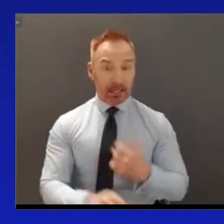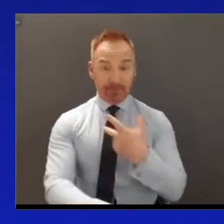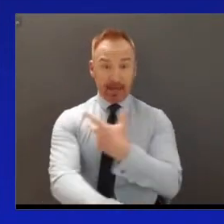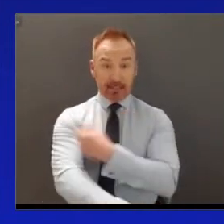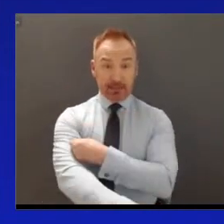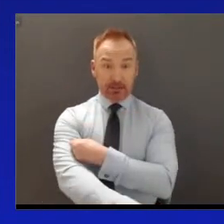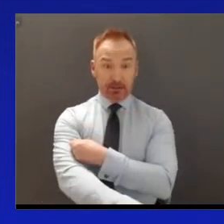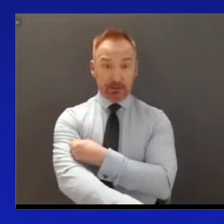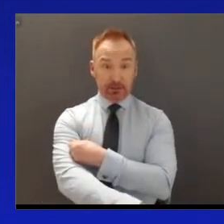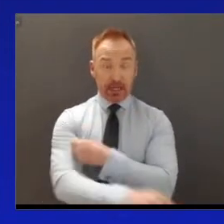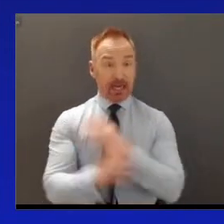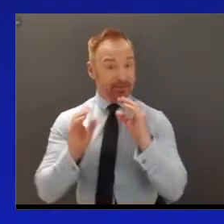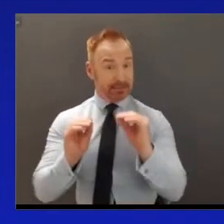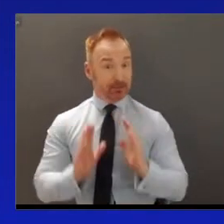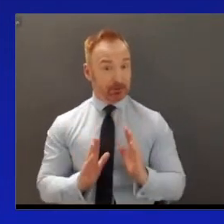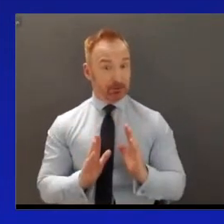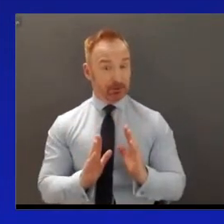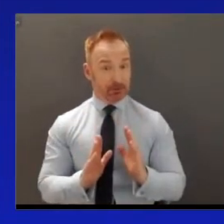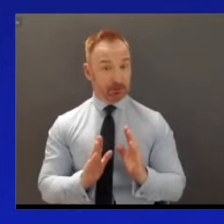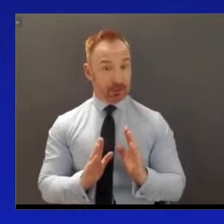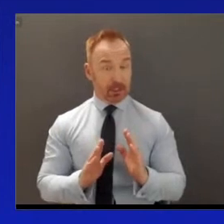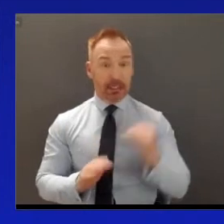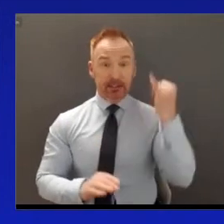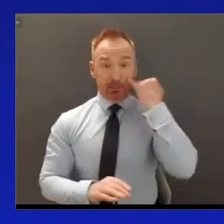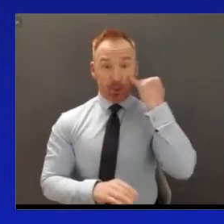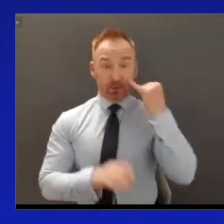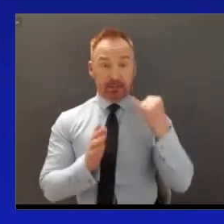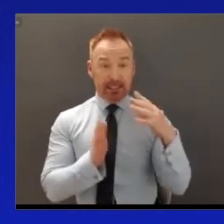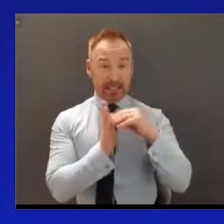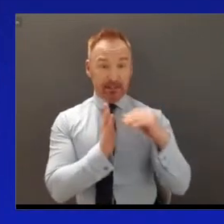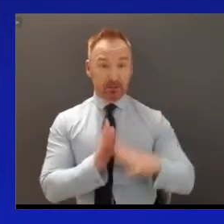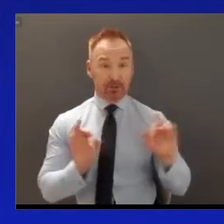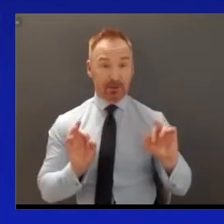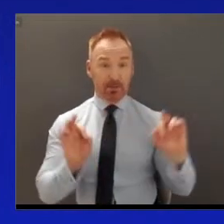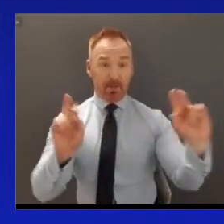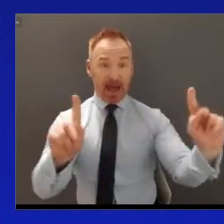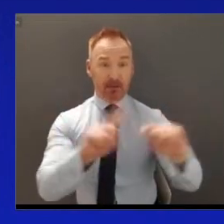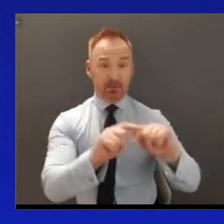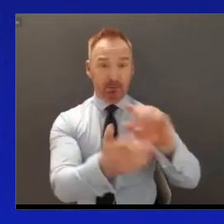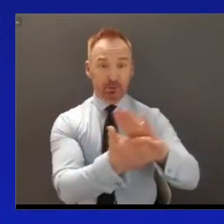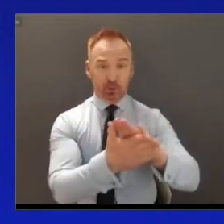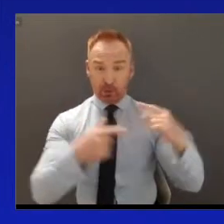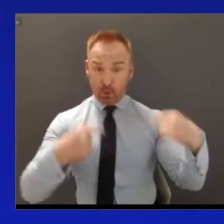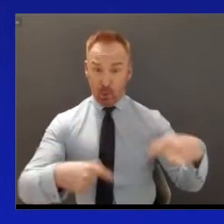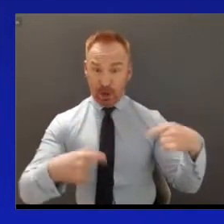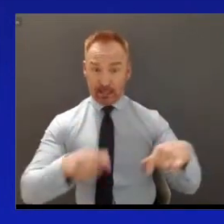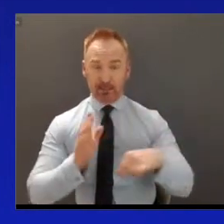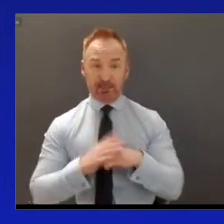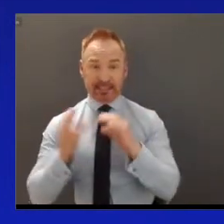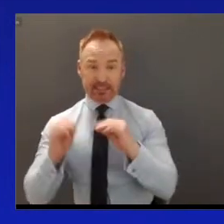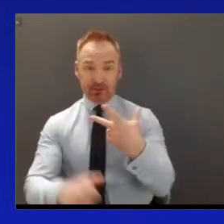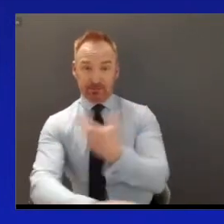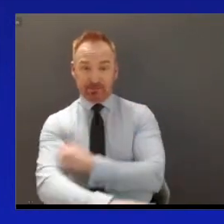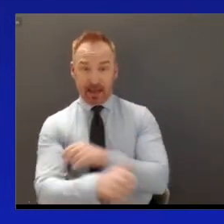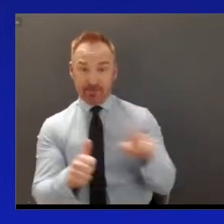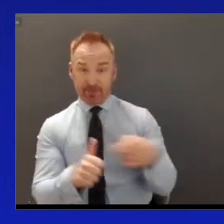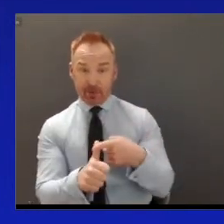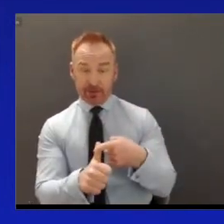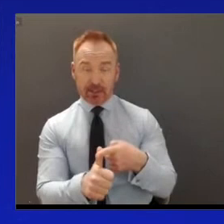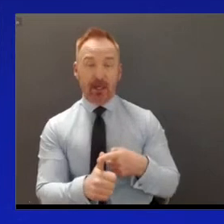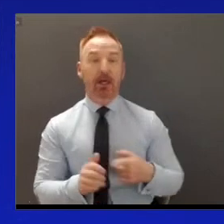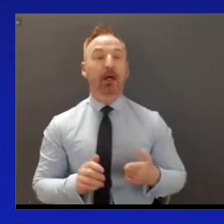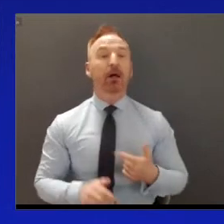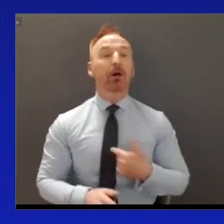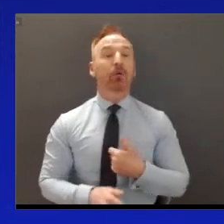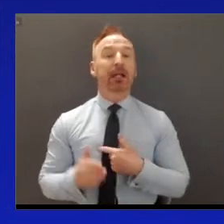teachers a factor in assessing when students can go back to school? So I'll tell you where they are. They're in phase 2 with